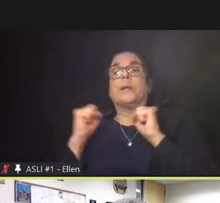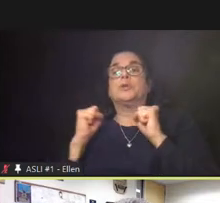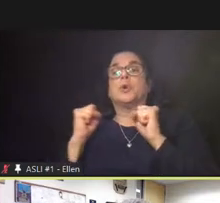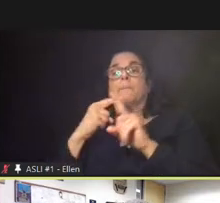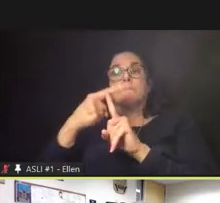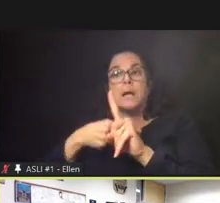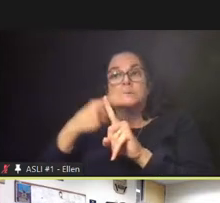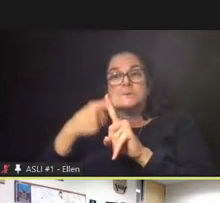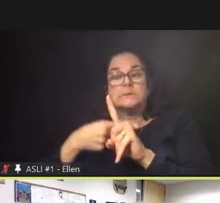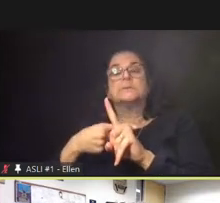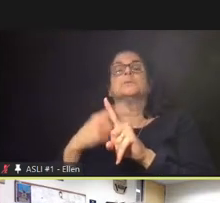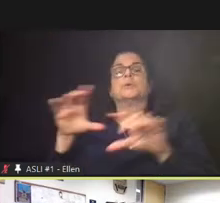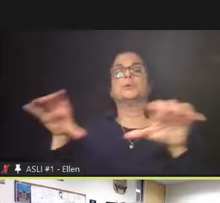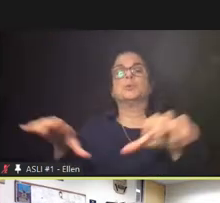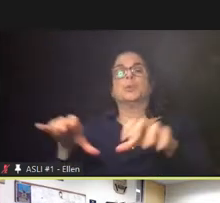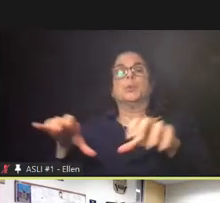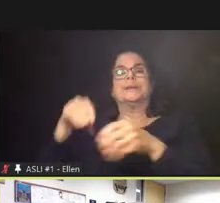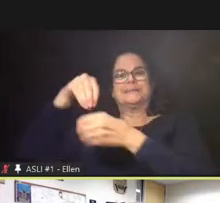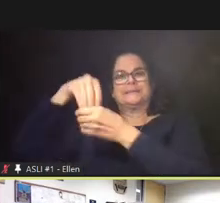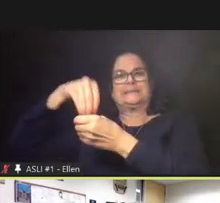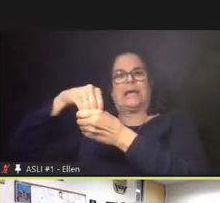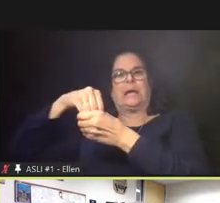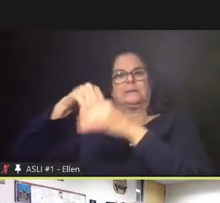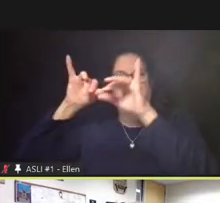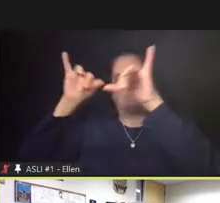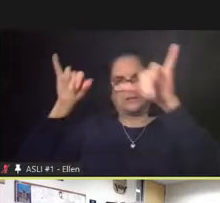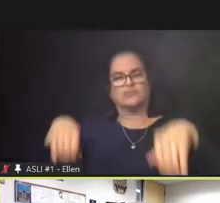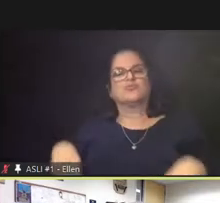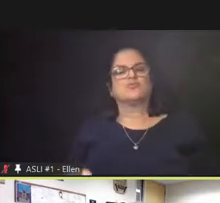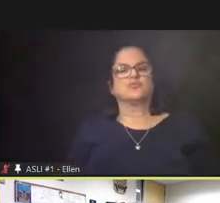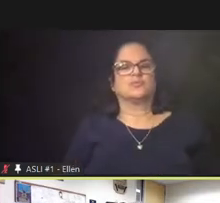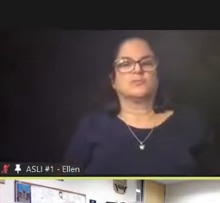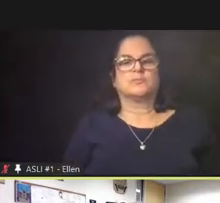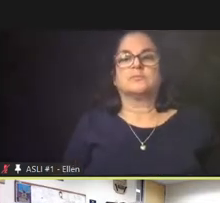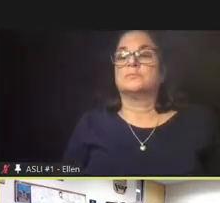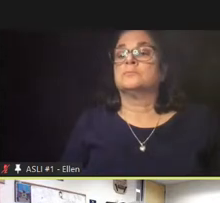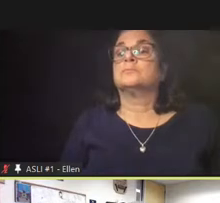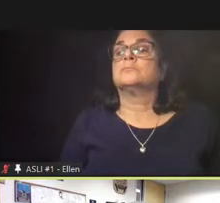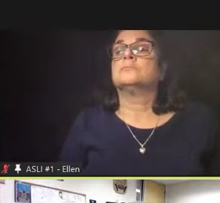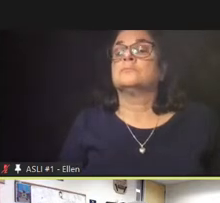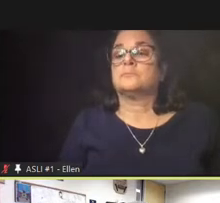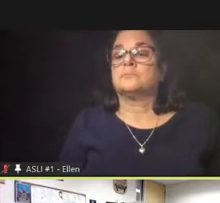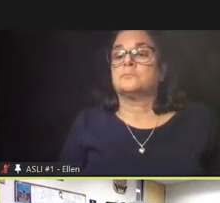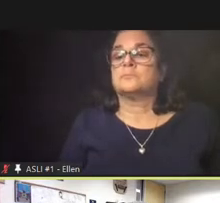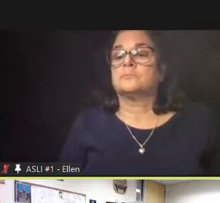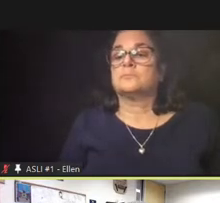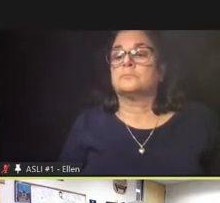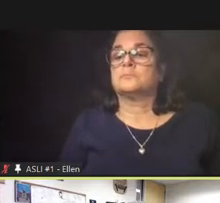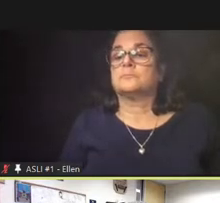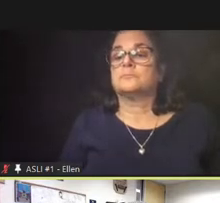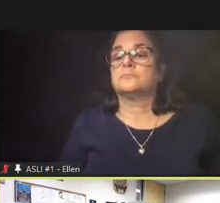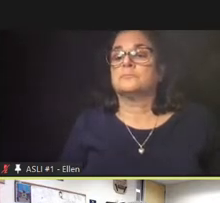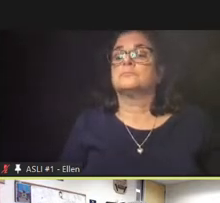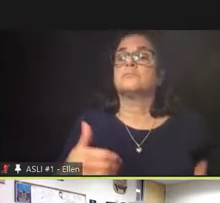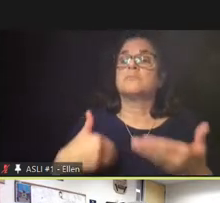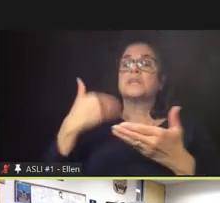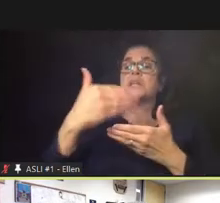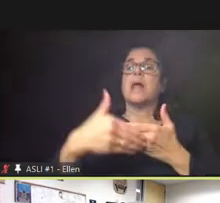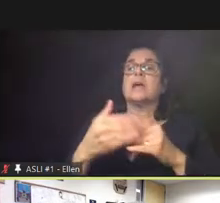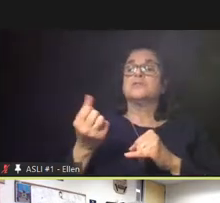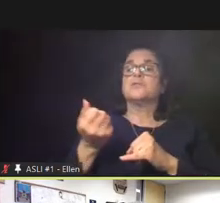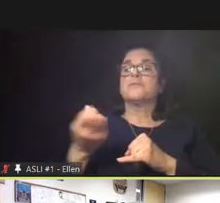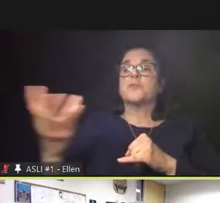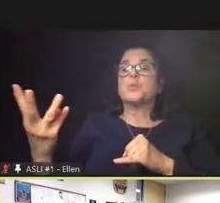And so we typically report on the rail stations. So here are the last few that we're finishing up, and next month I'll provide you the final updates on some of